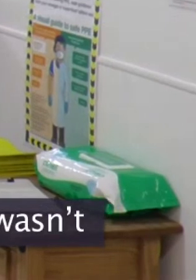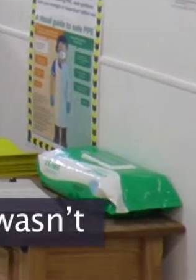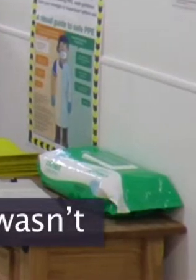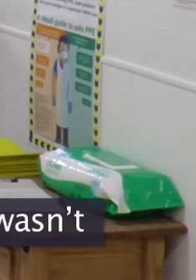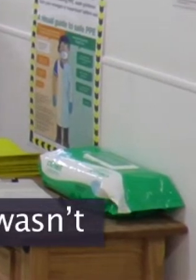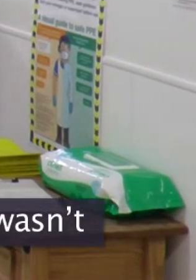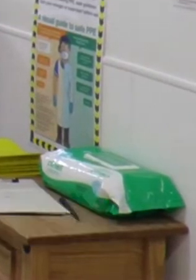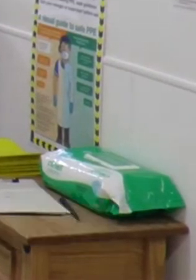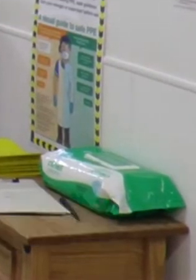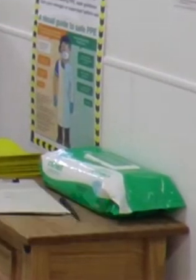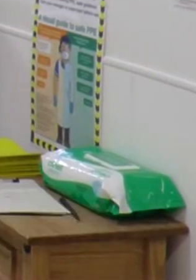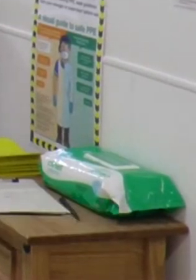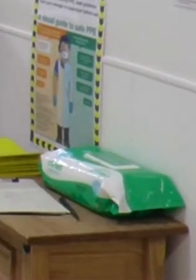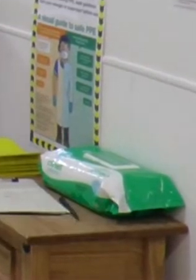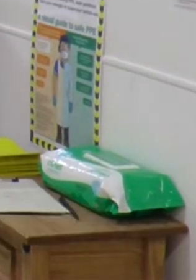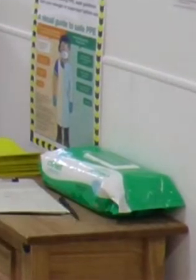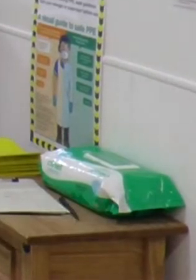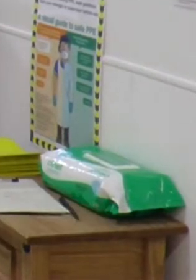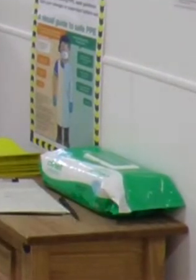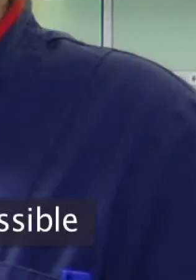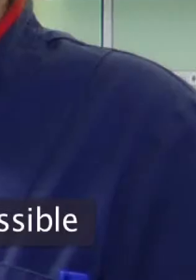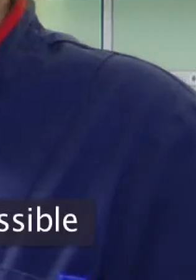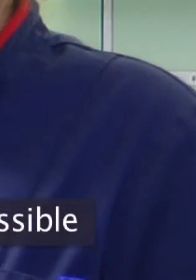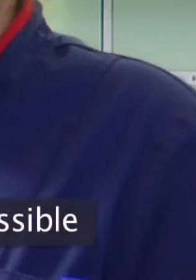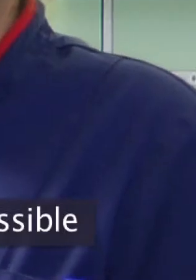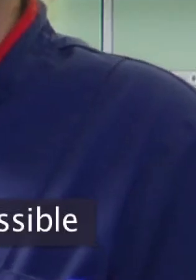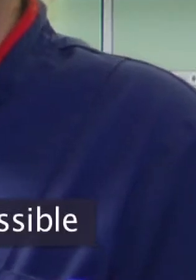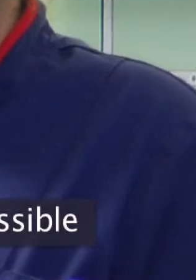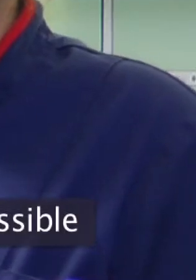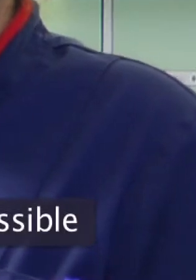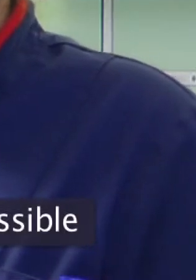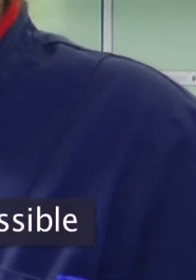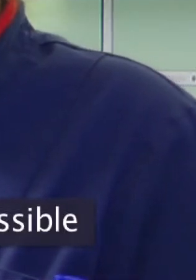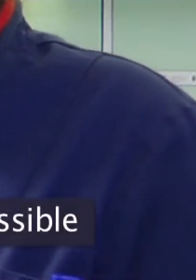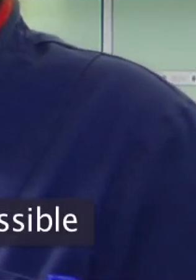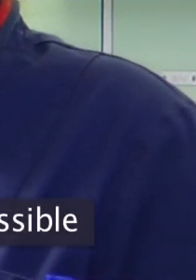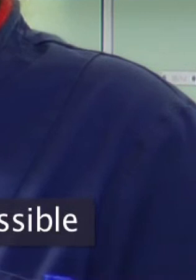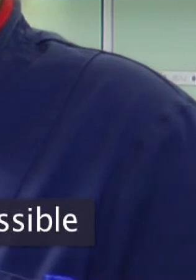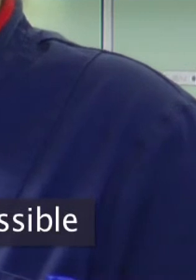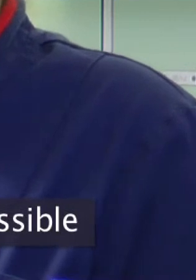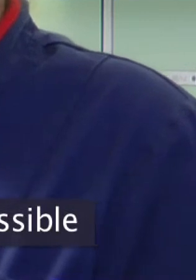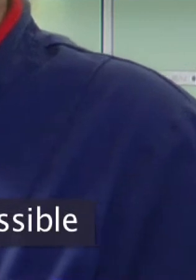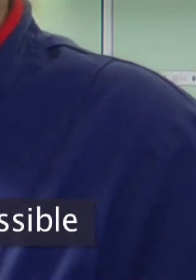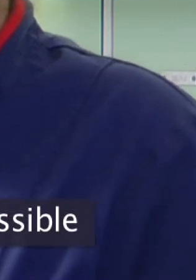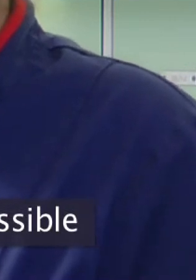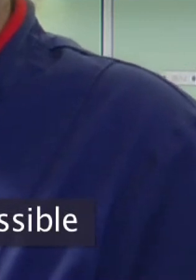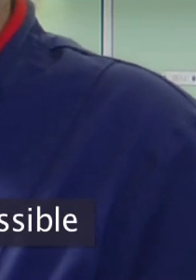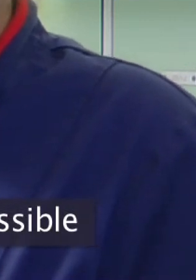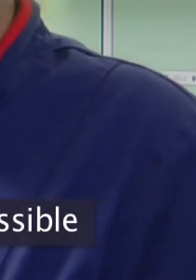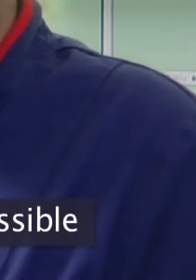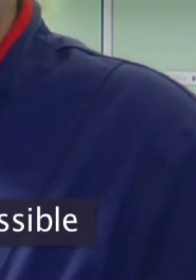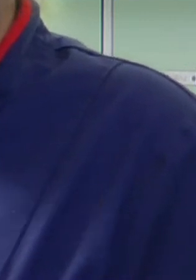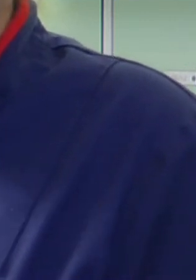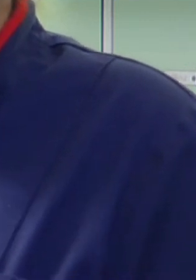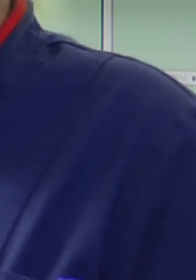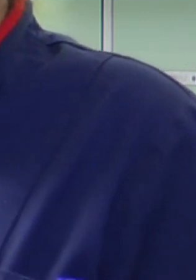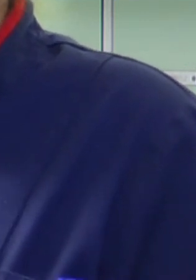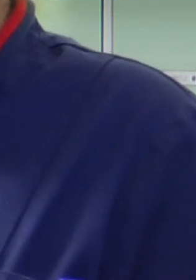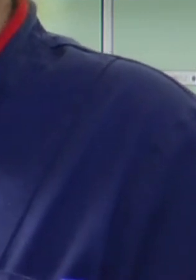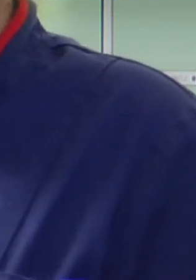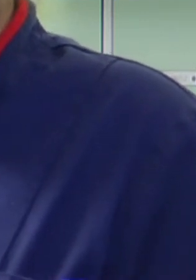everything in the room so that she wasn't on her own with the baby. So midwives would be with the women as much as